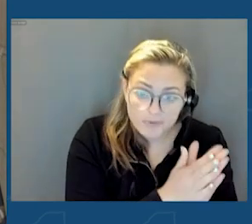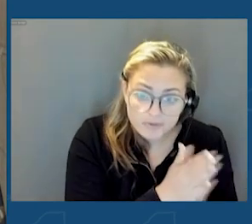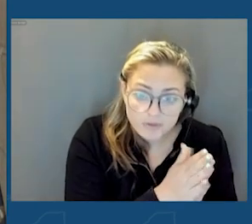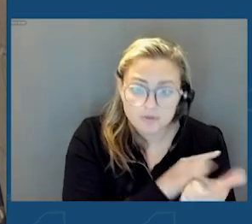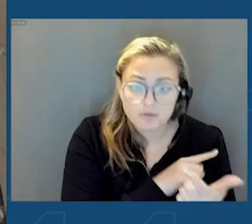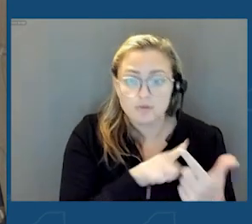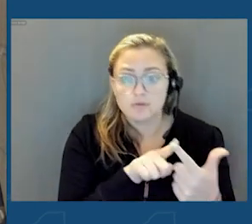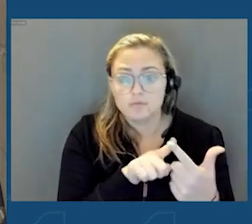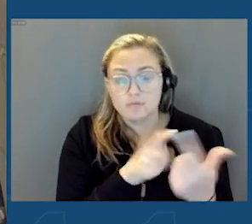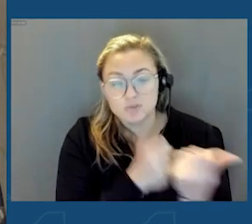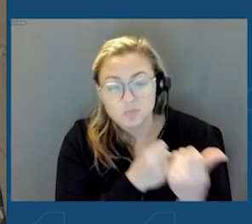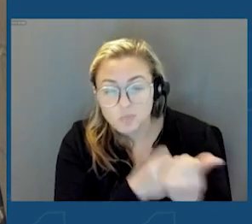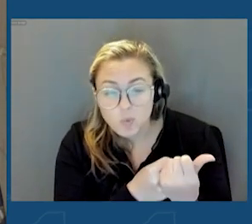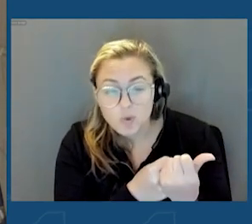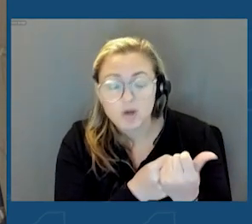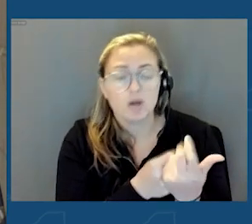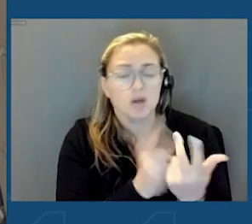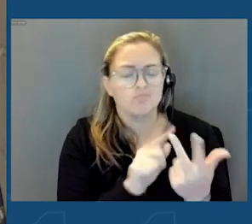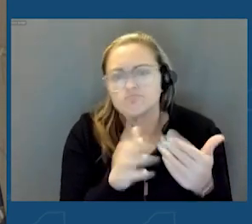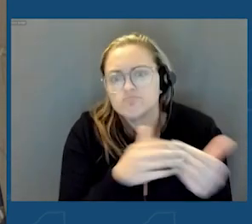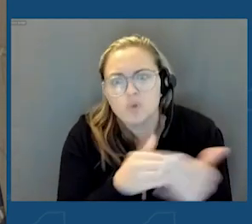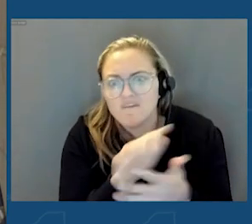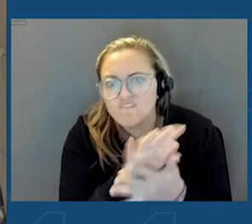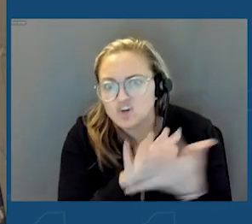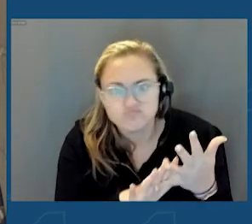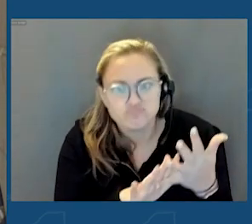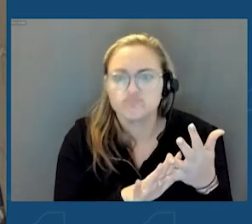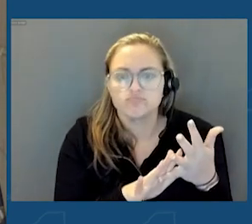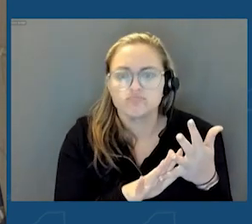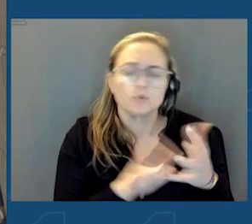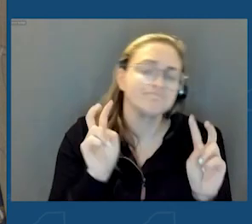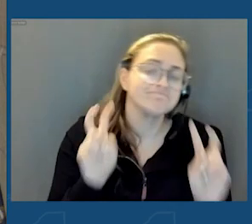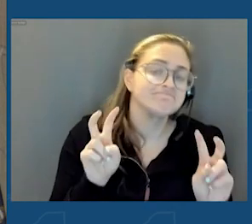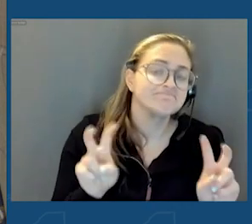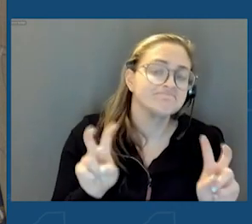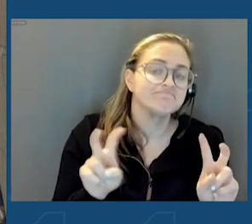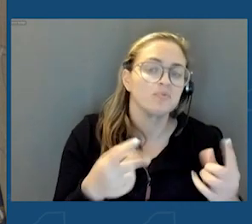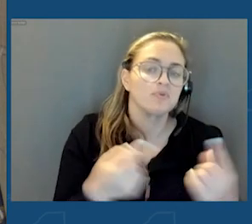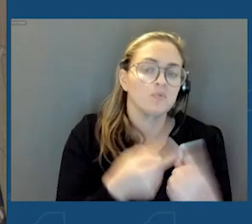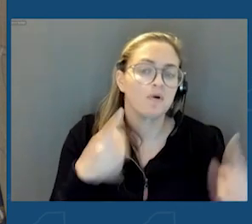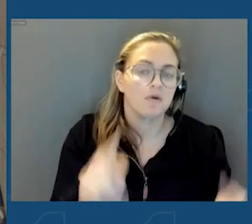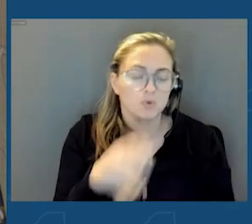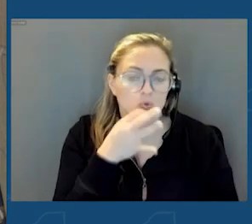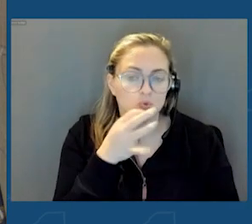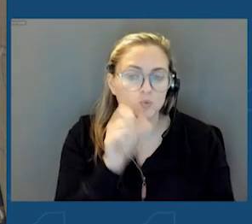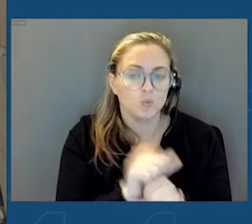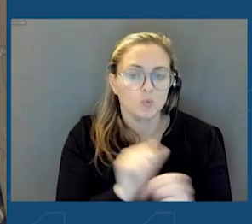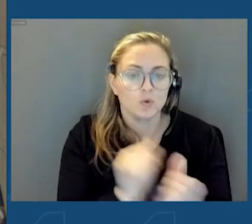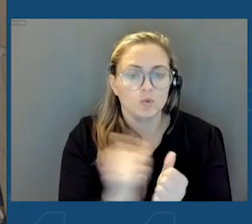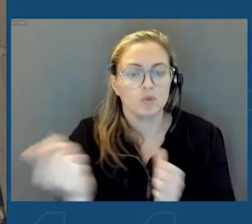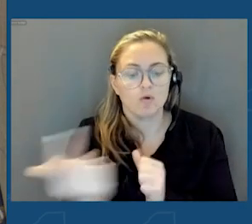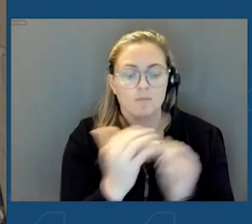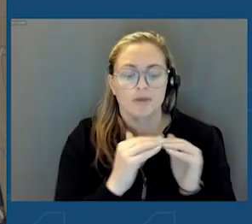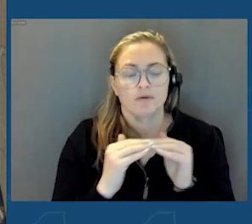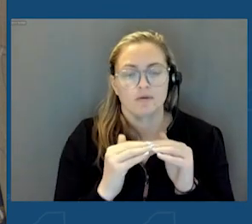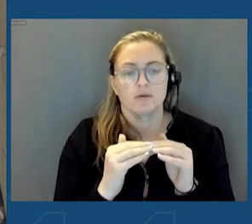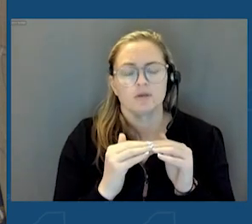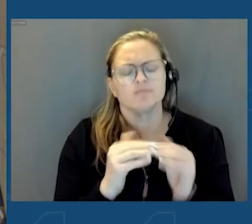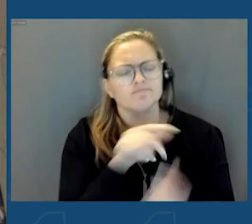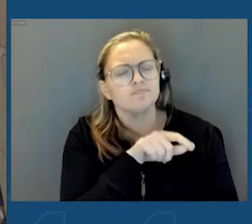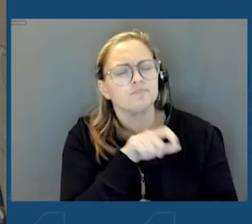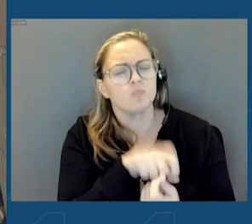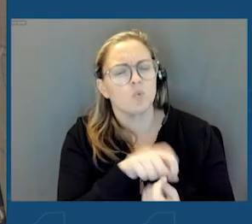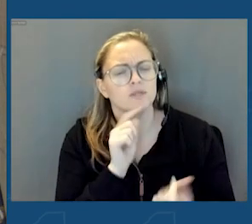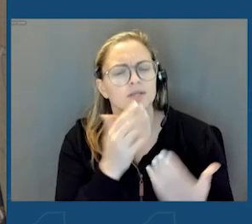support, whatever. So I look forward in the days ahead to working with all of my colleagues, and I particularly want to